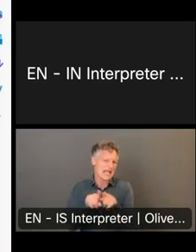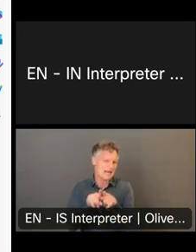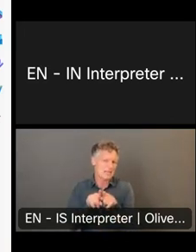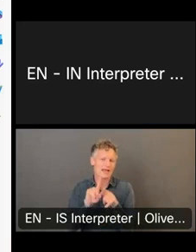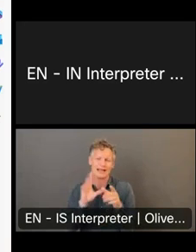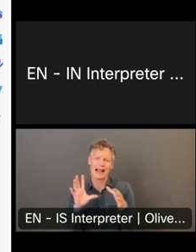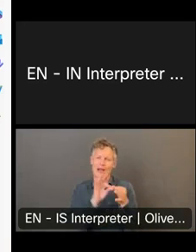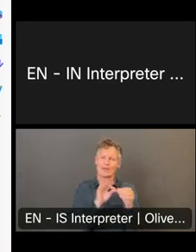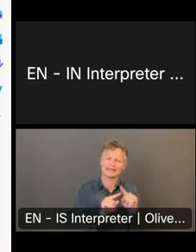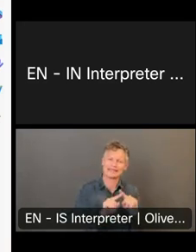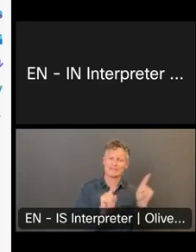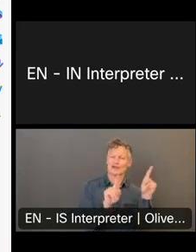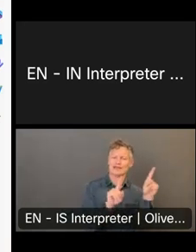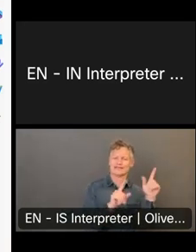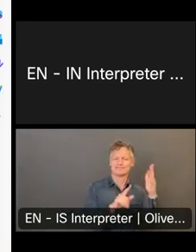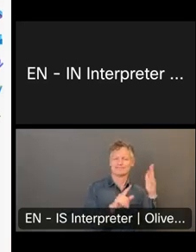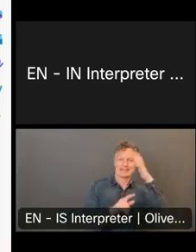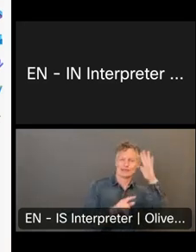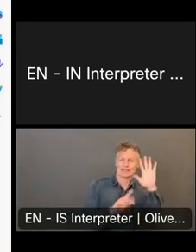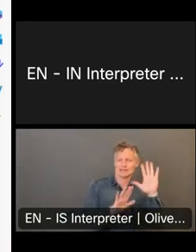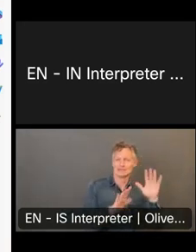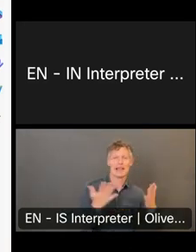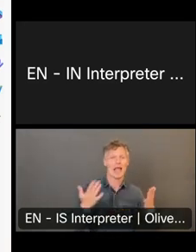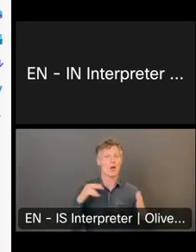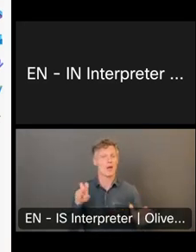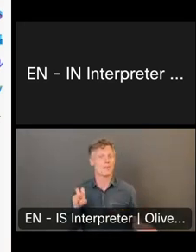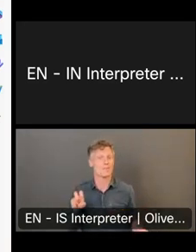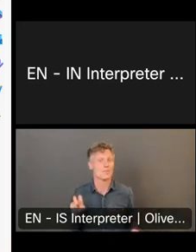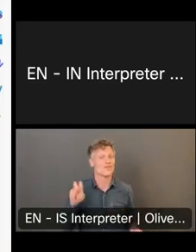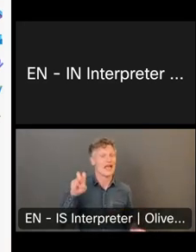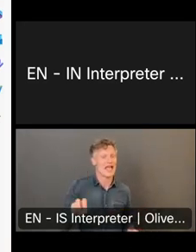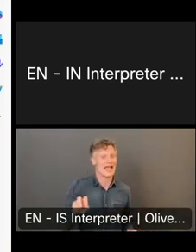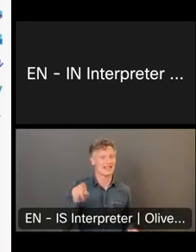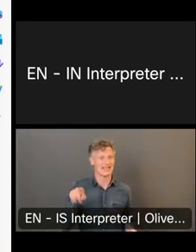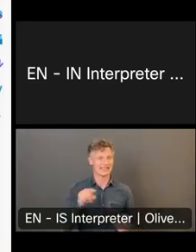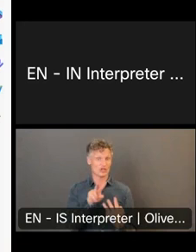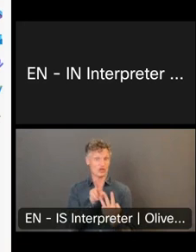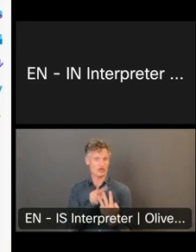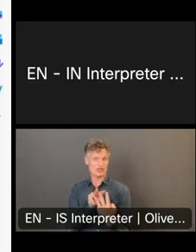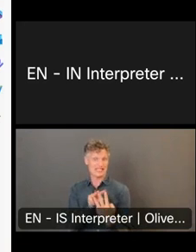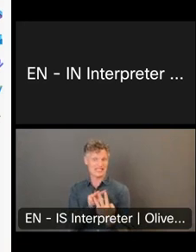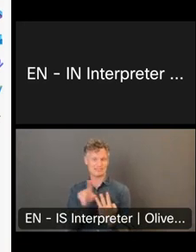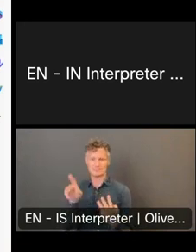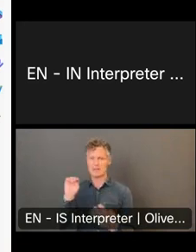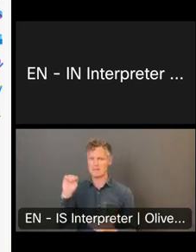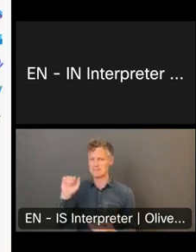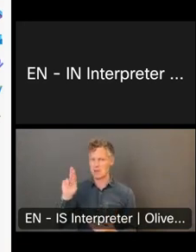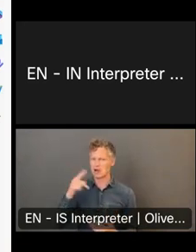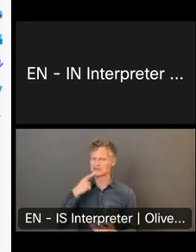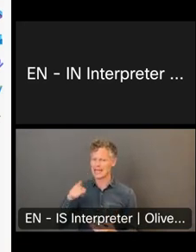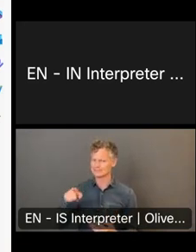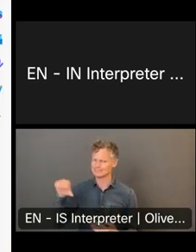a neoclassical triumvirate, these are the bad guys that Mark mentioned, or at least a couple of them.